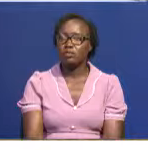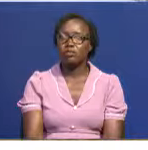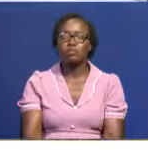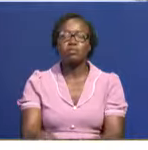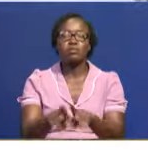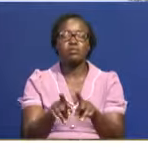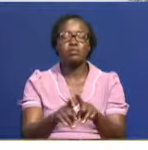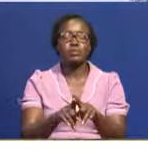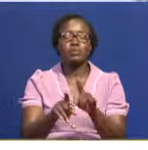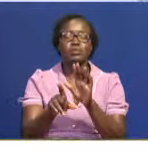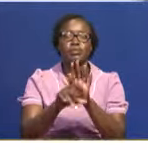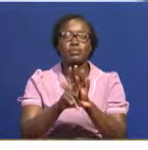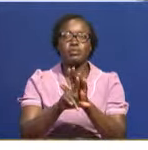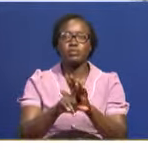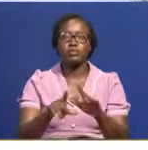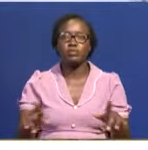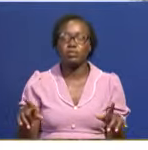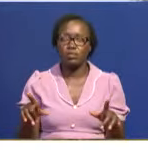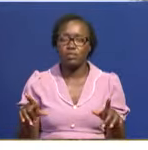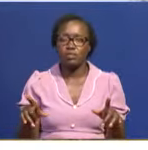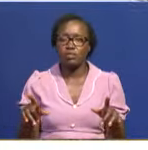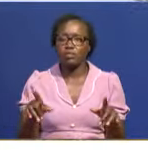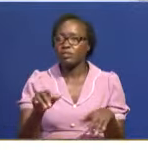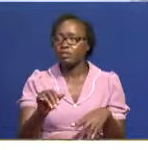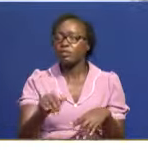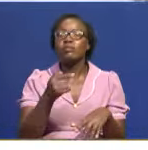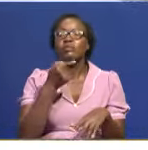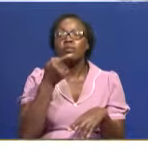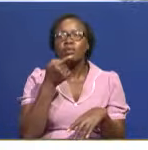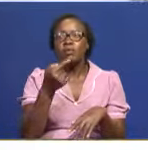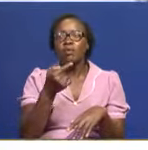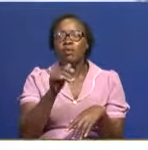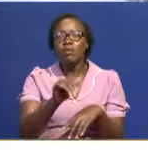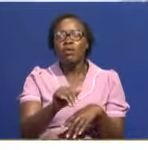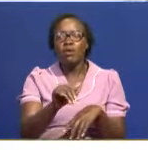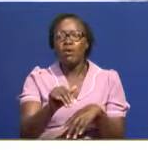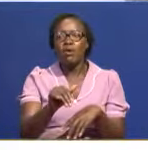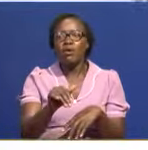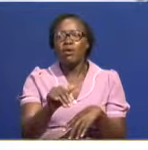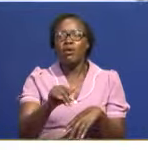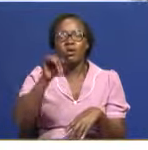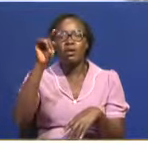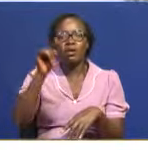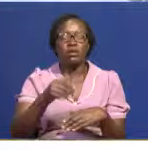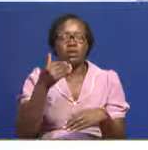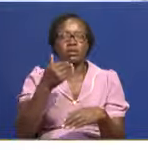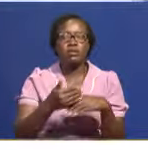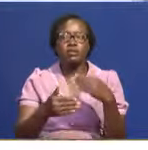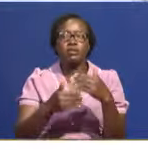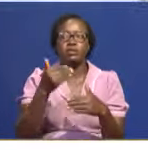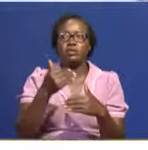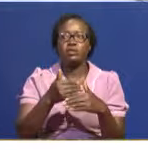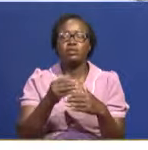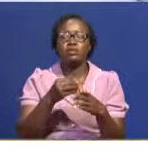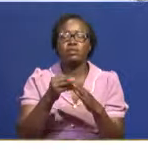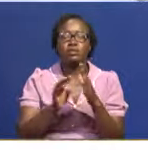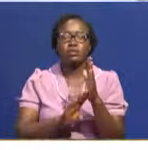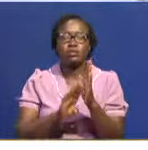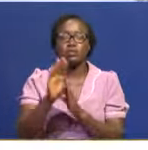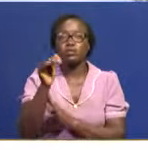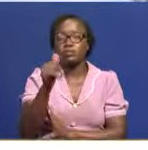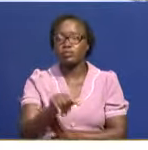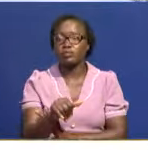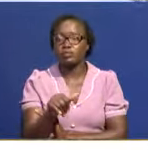Kulingana na sheria za nchi yetu ambayo inasema ya kwamba uwezi kujenga ama kufanya maendeleo